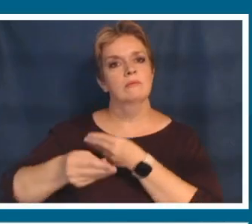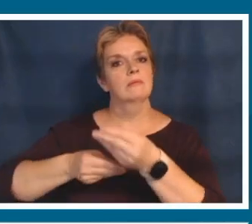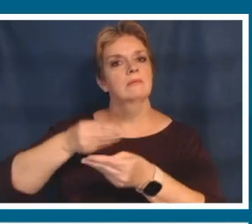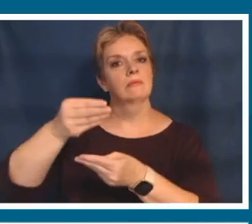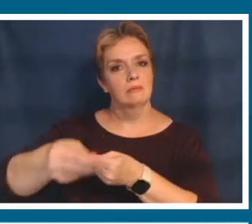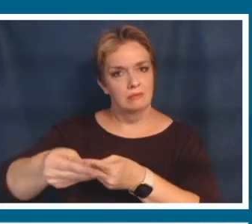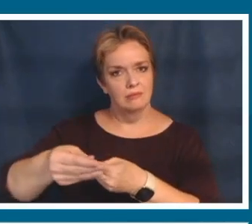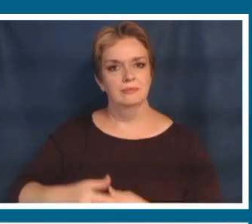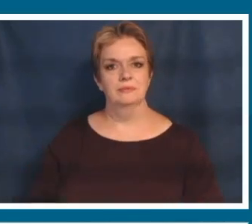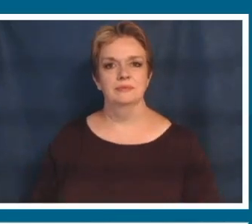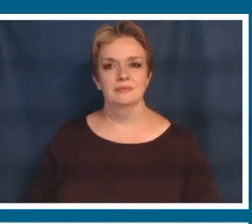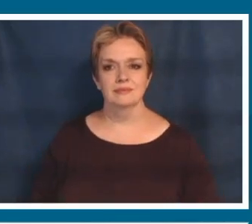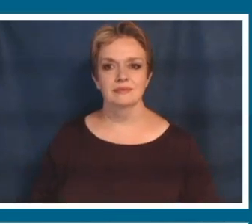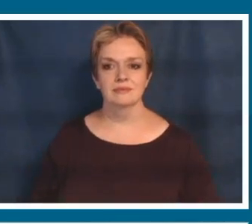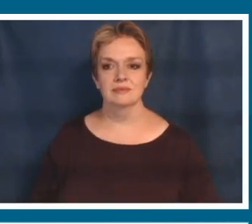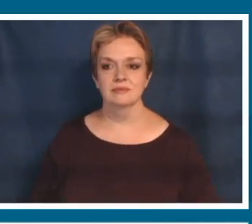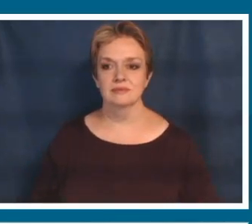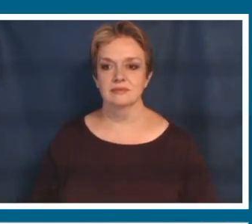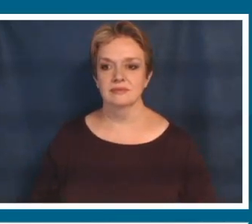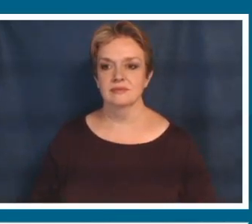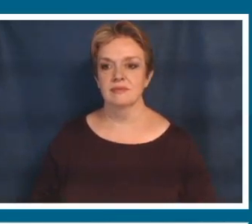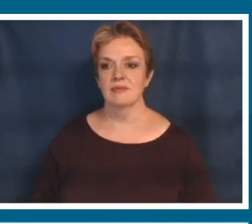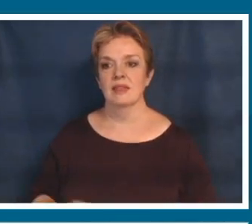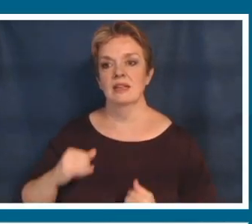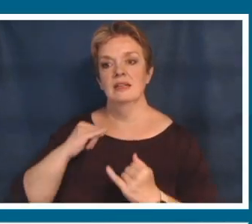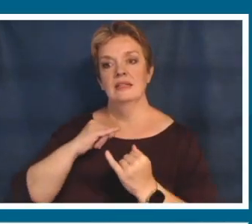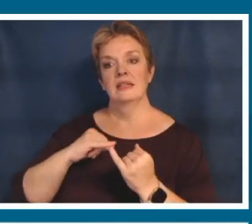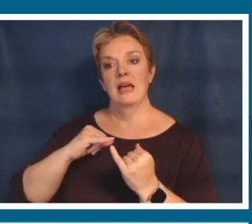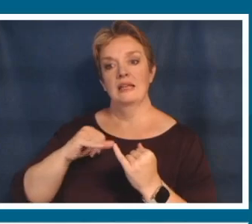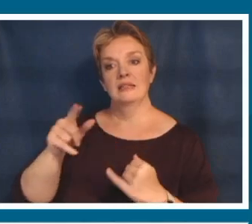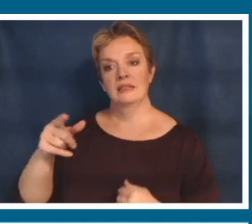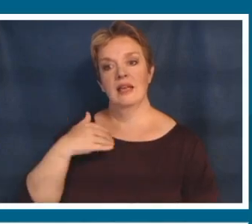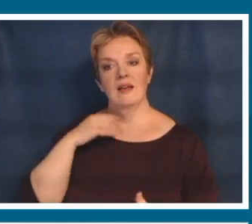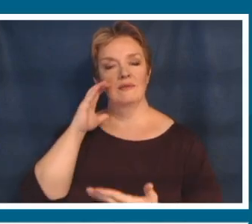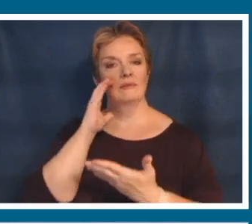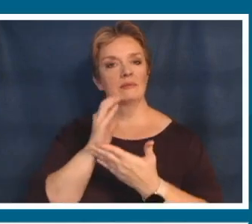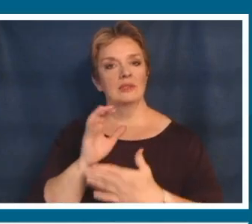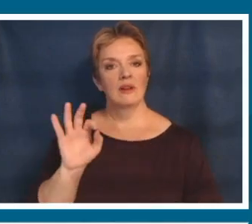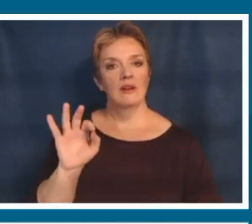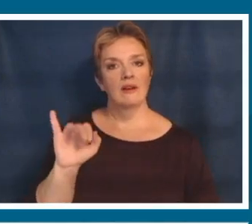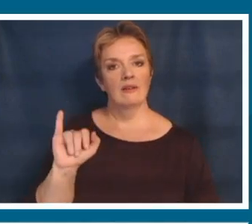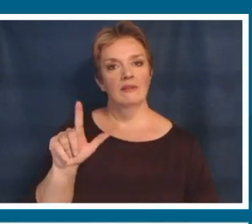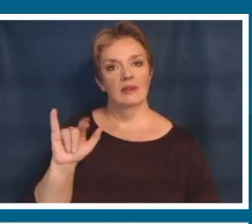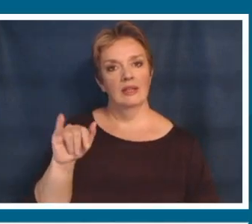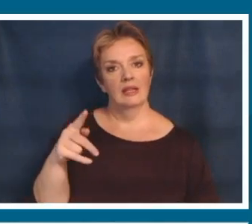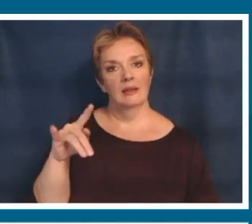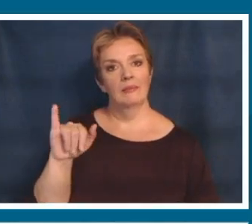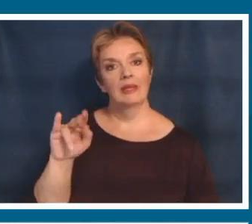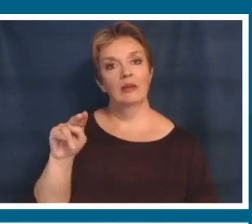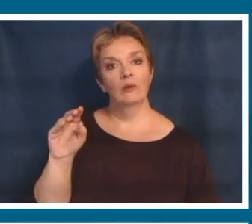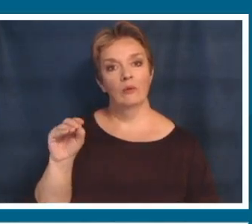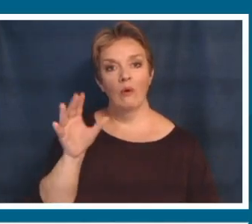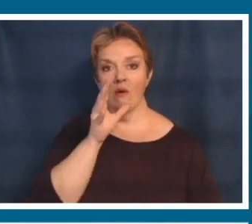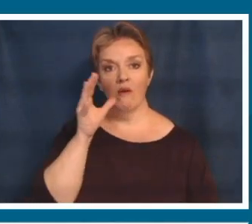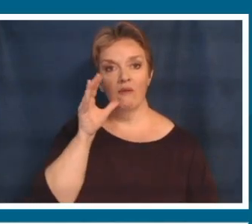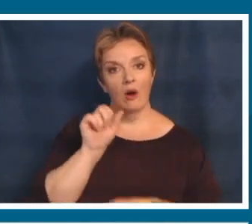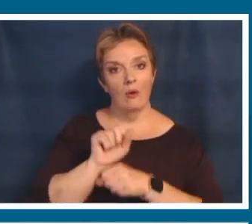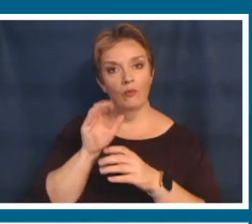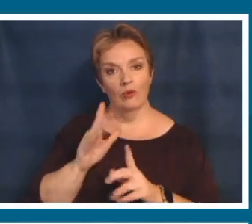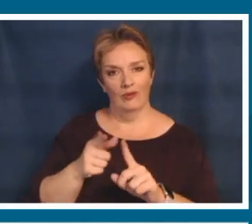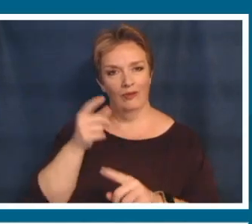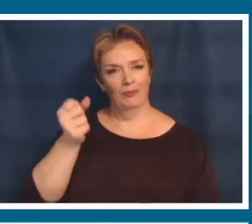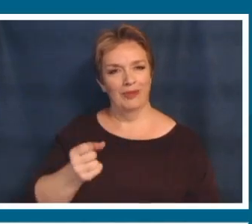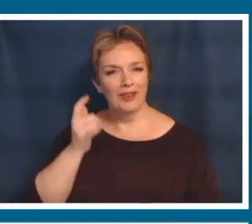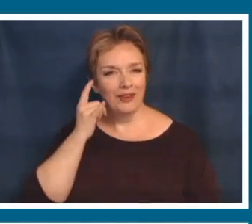a picture of Filipino farm workers in Southern California that was